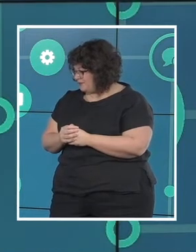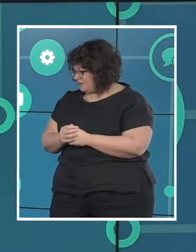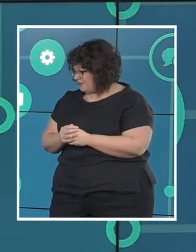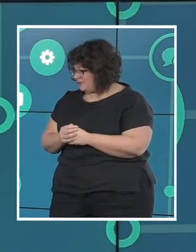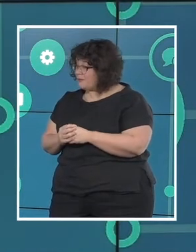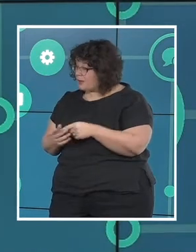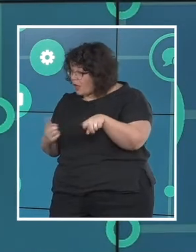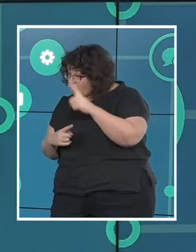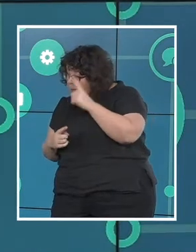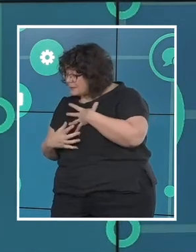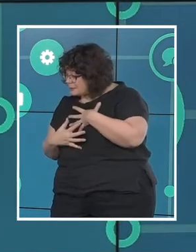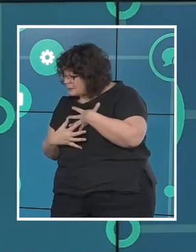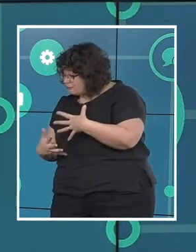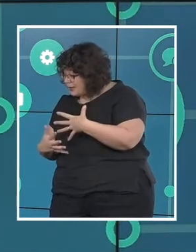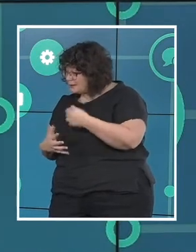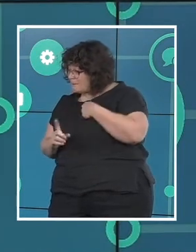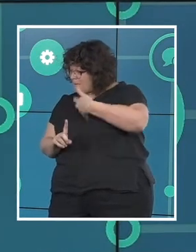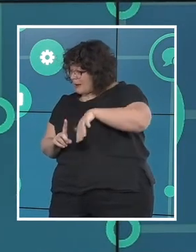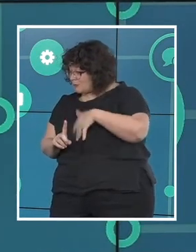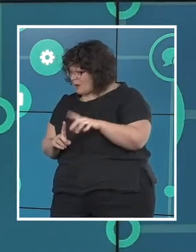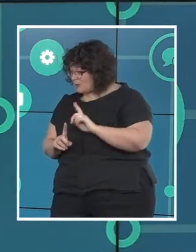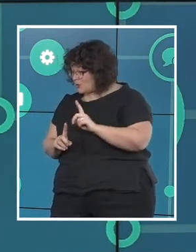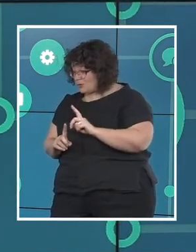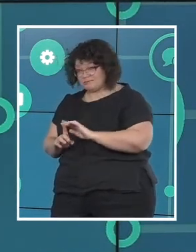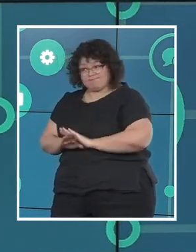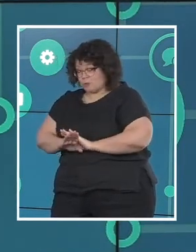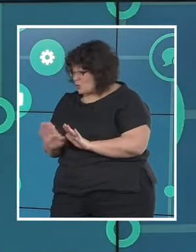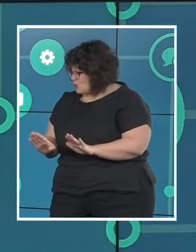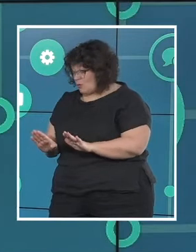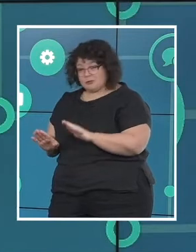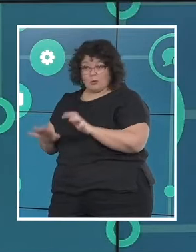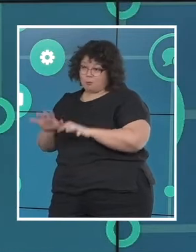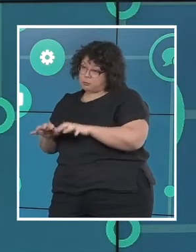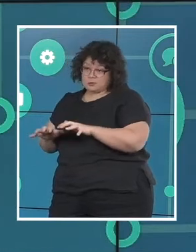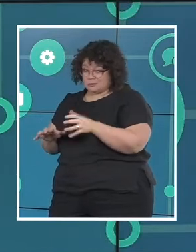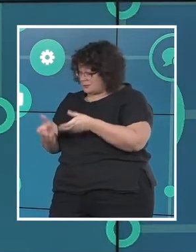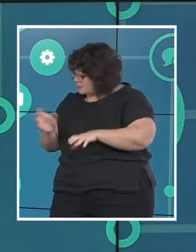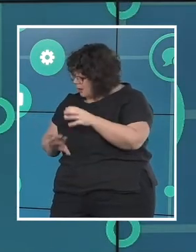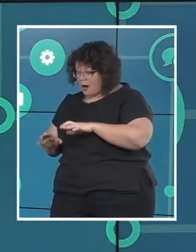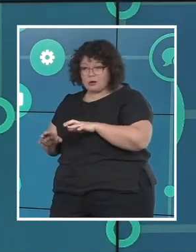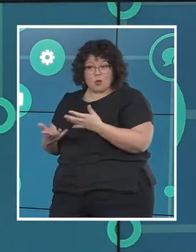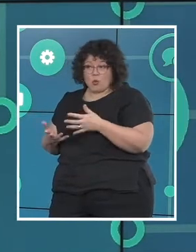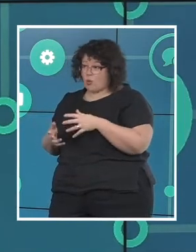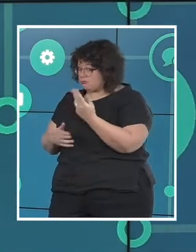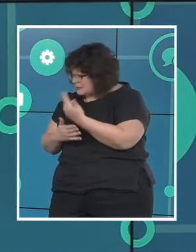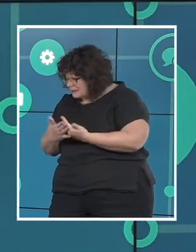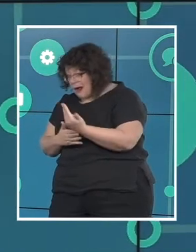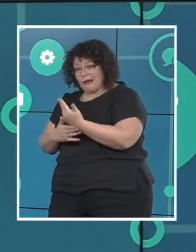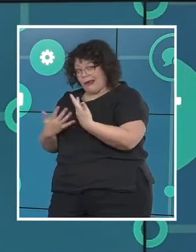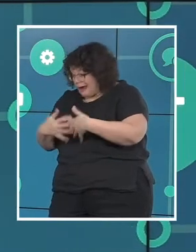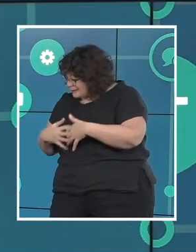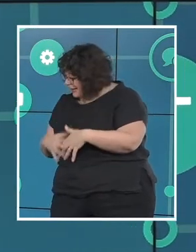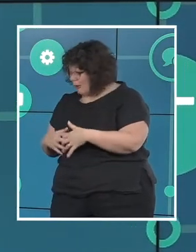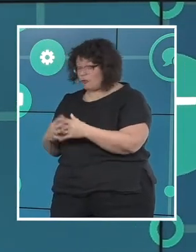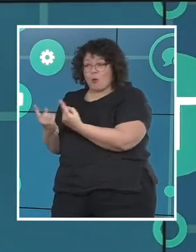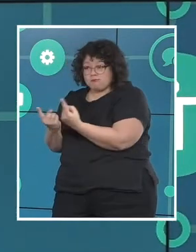computer science or design, engineering, or even product marketing. Instead, it's deeply rooted in the